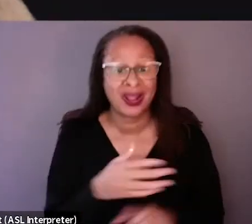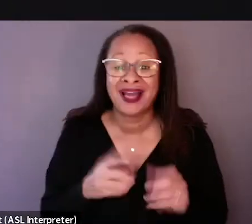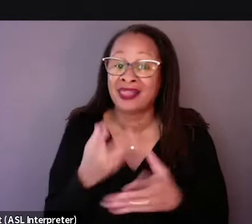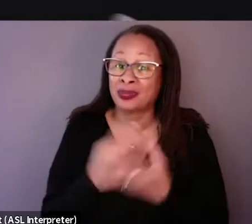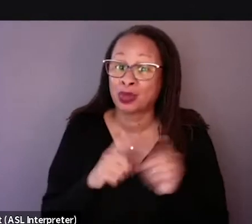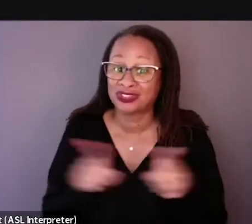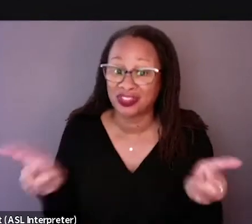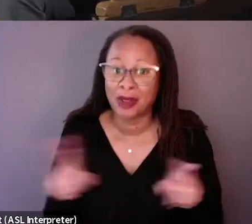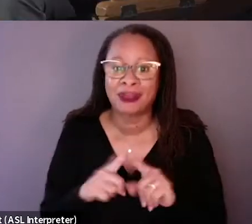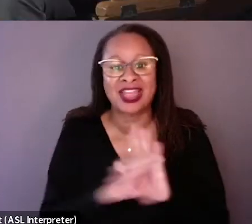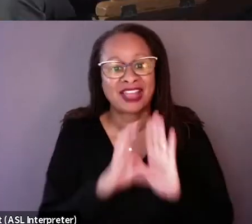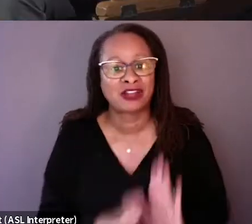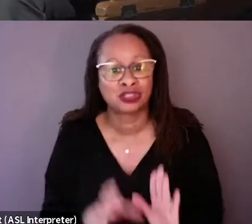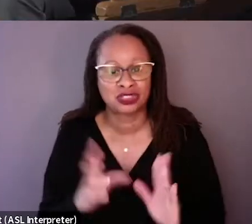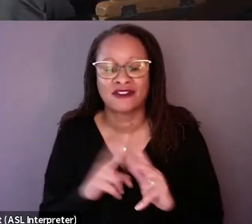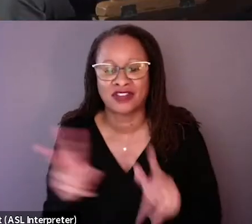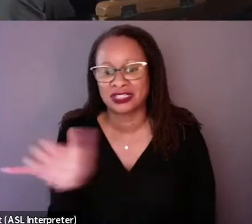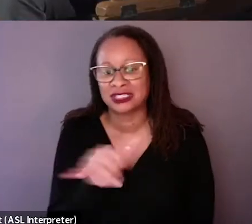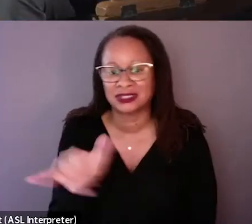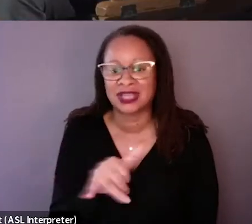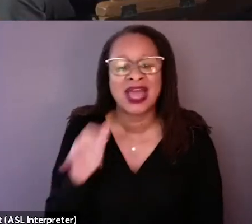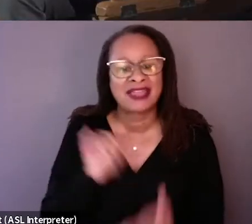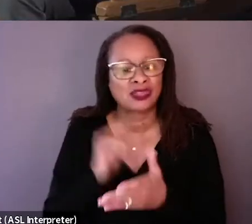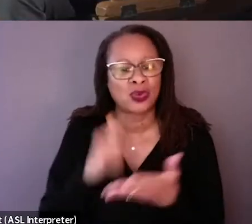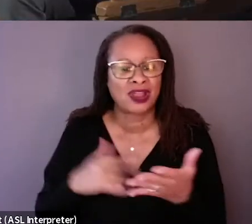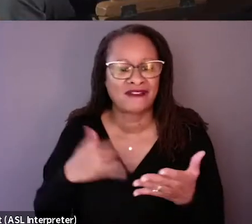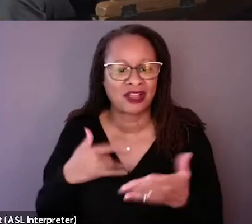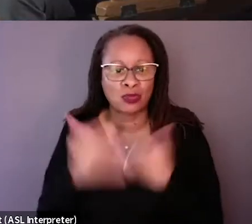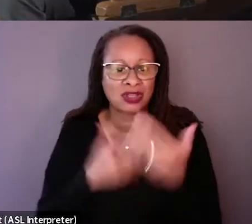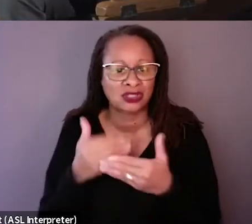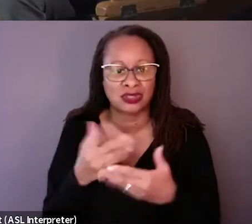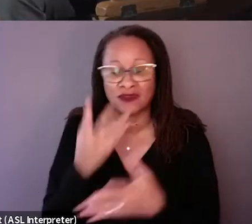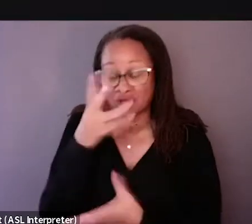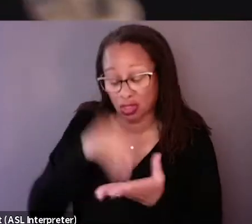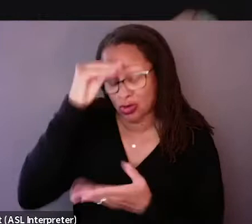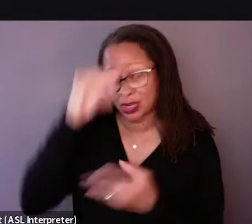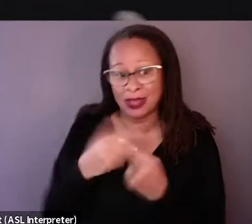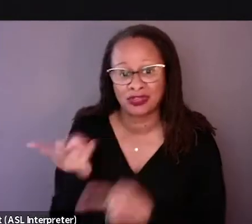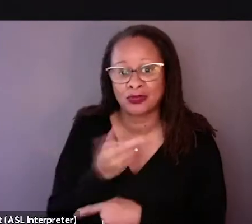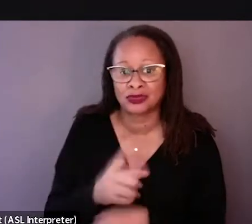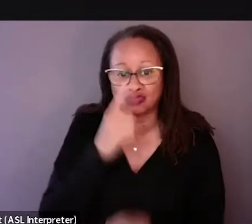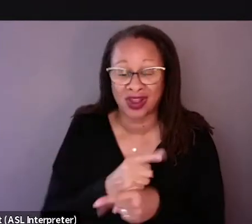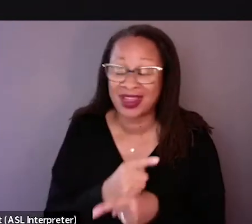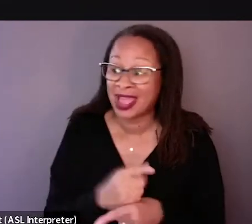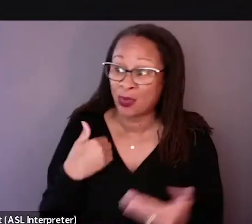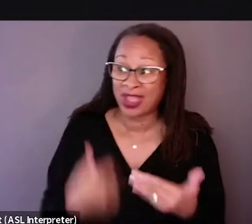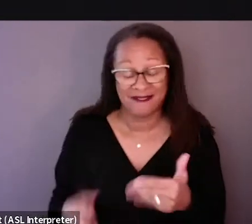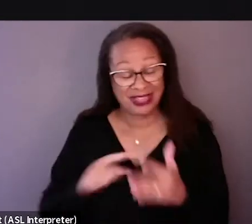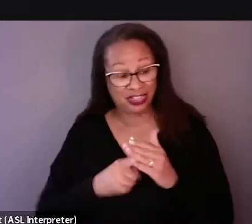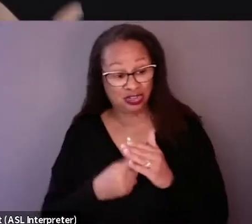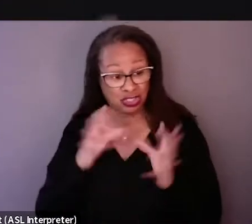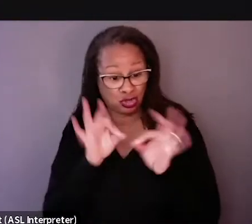similar. And that's really what I felt like kind of our process of learning about them was like. There was initial interpretations where we would try to intuit something from the